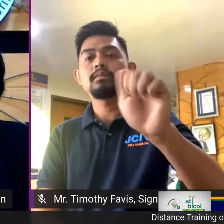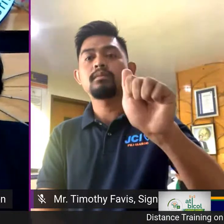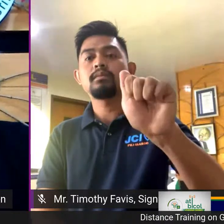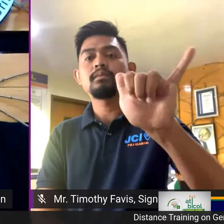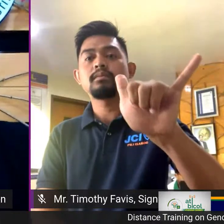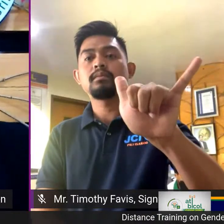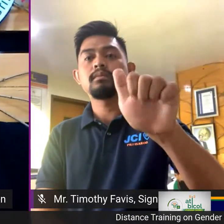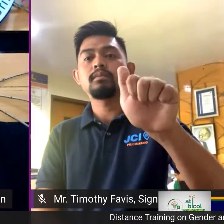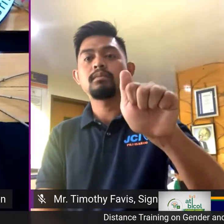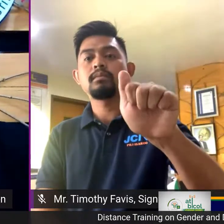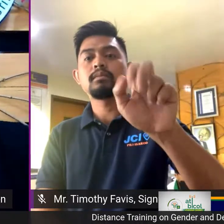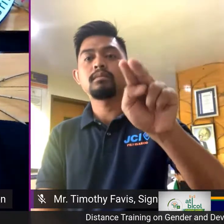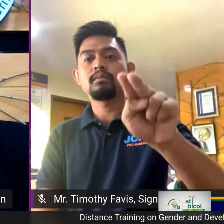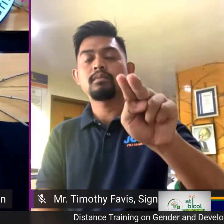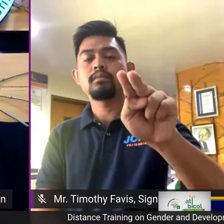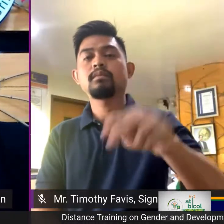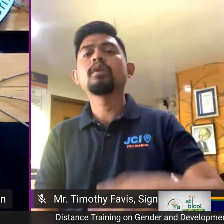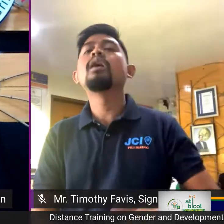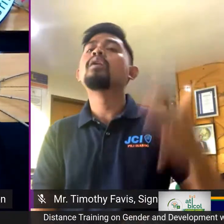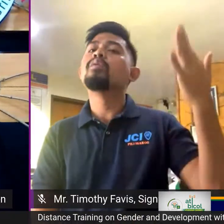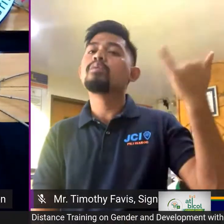Why Lakbayan?